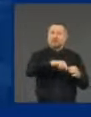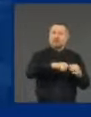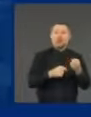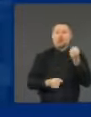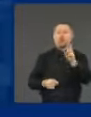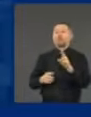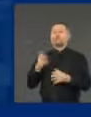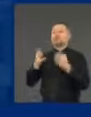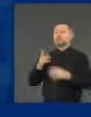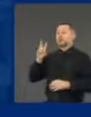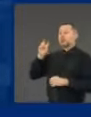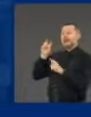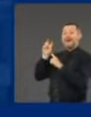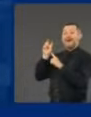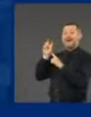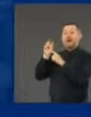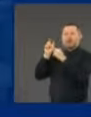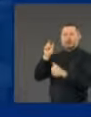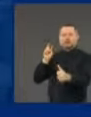at the same party.